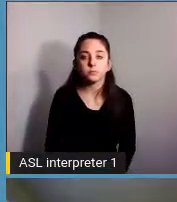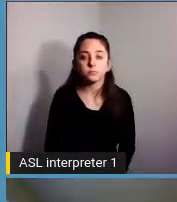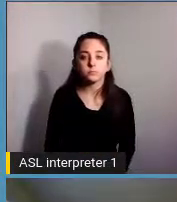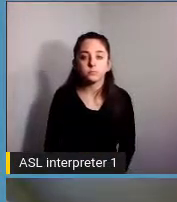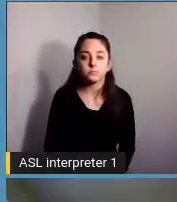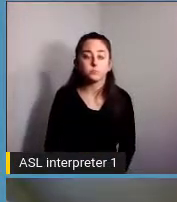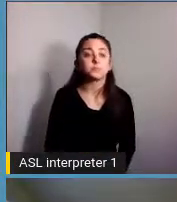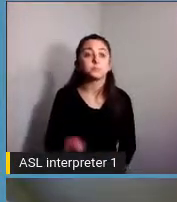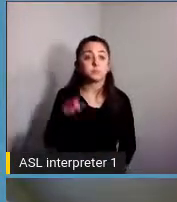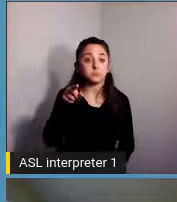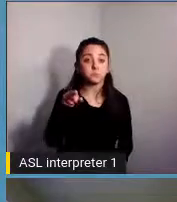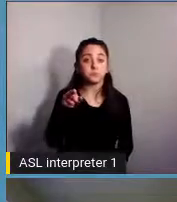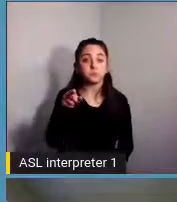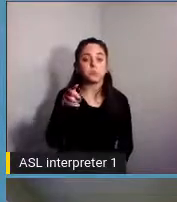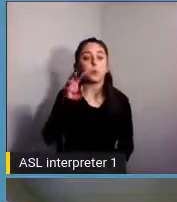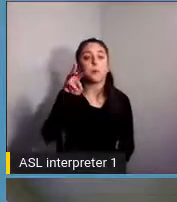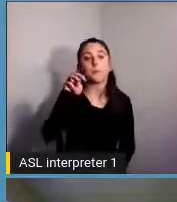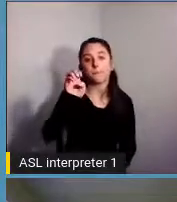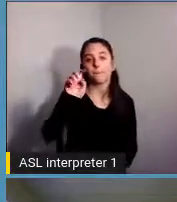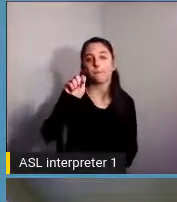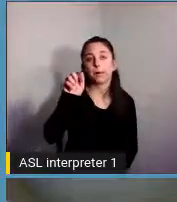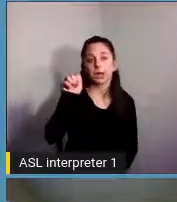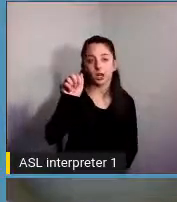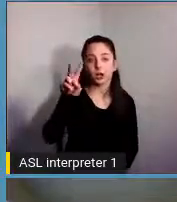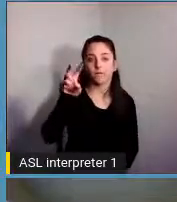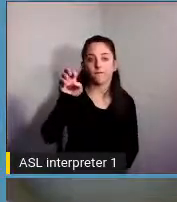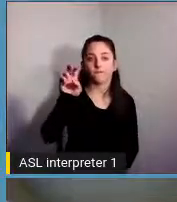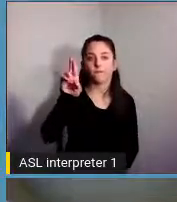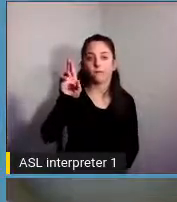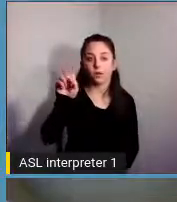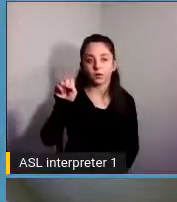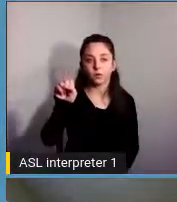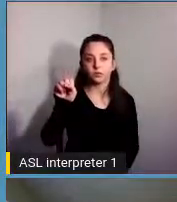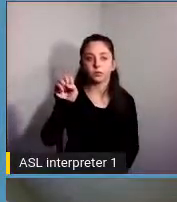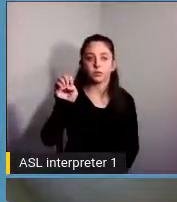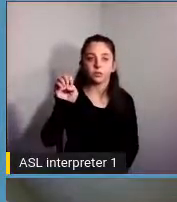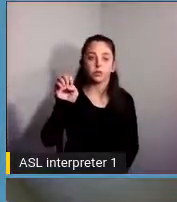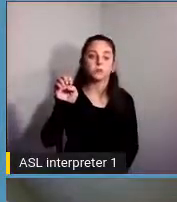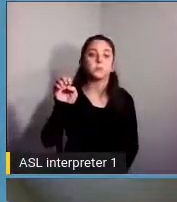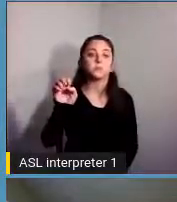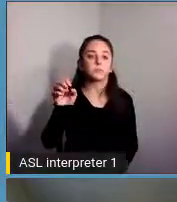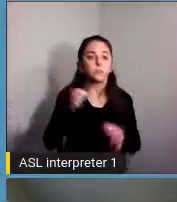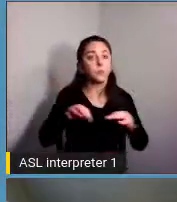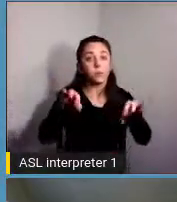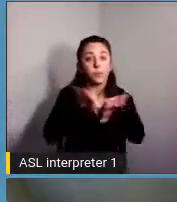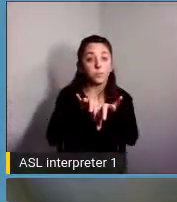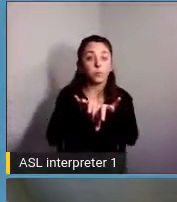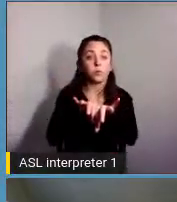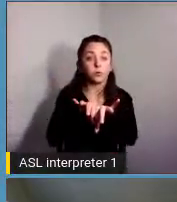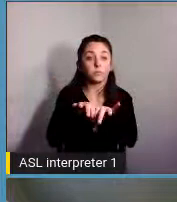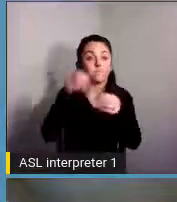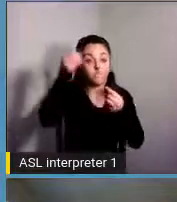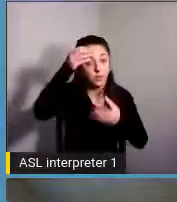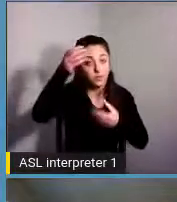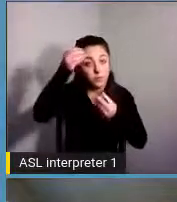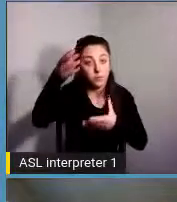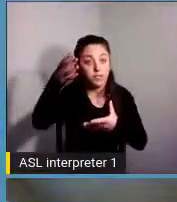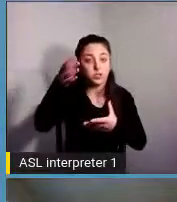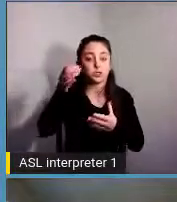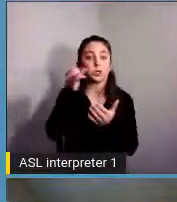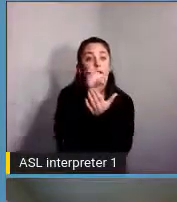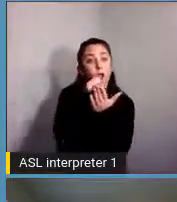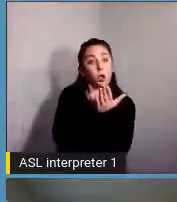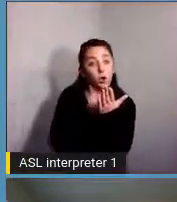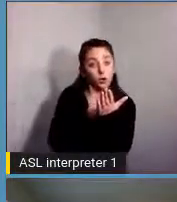So here it is in the metaverse. And what's most important to know about this is the artist, Terry Kilby,